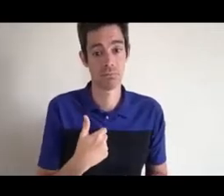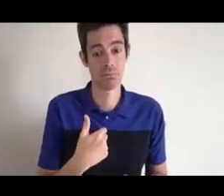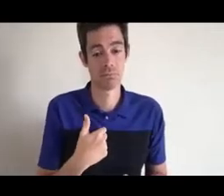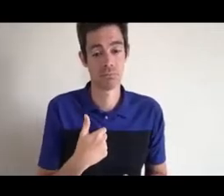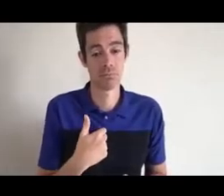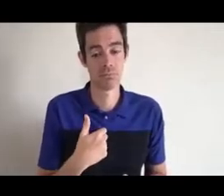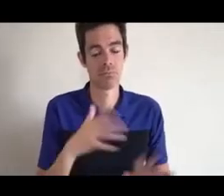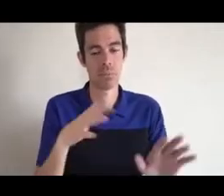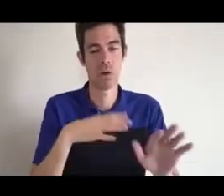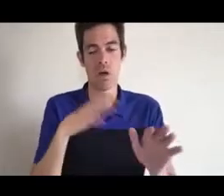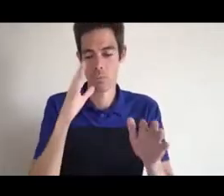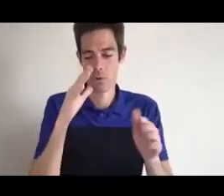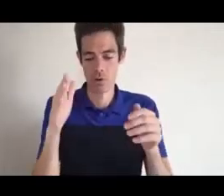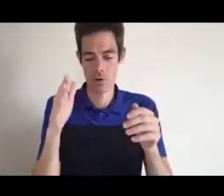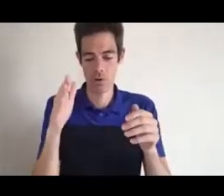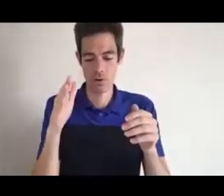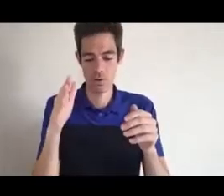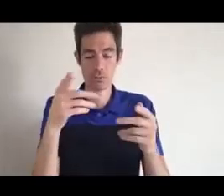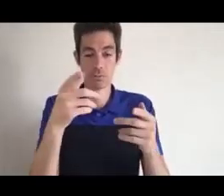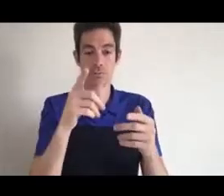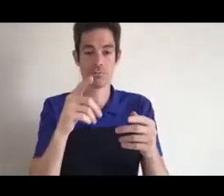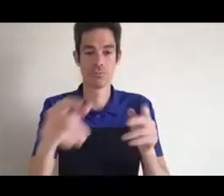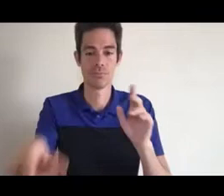I myself,